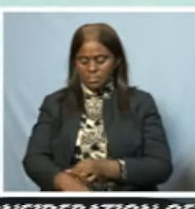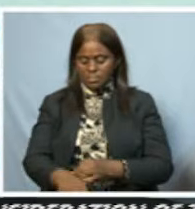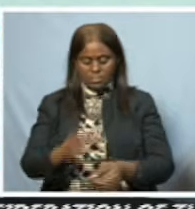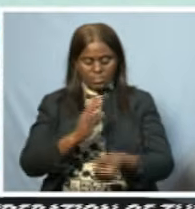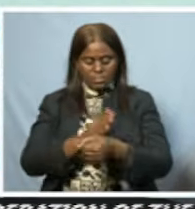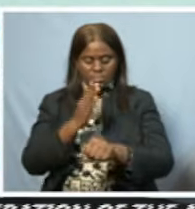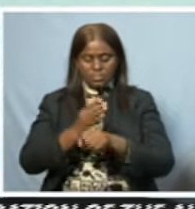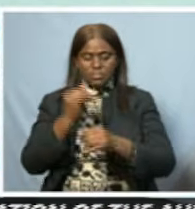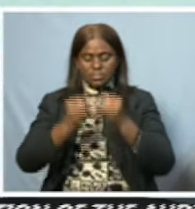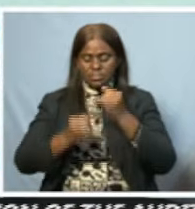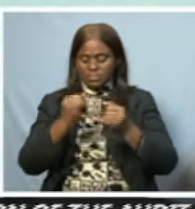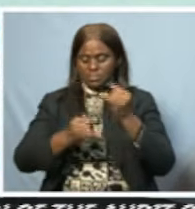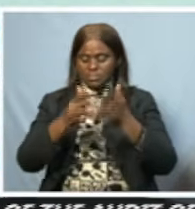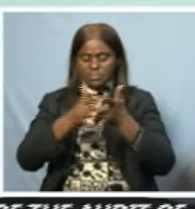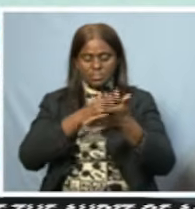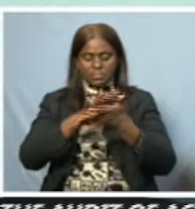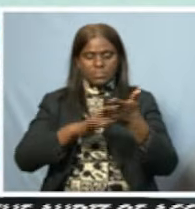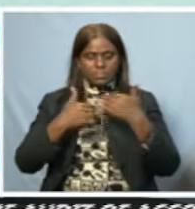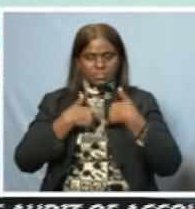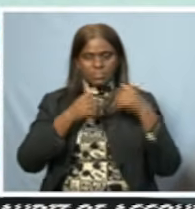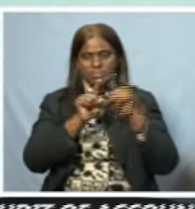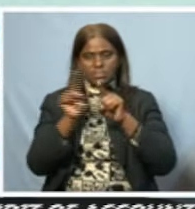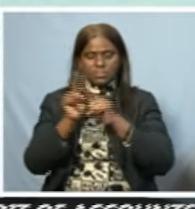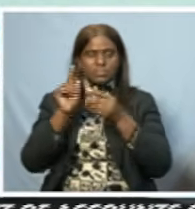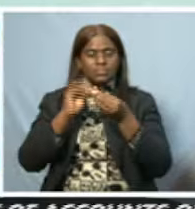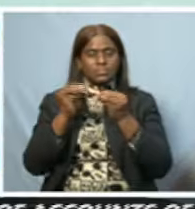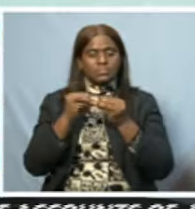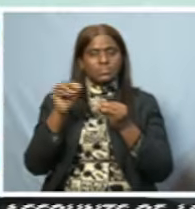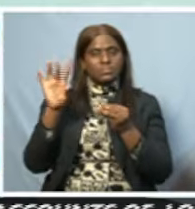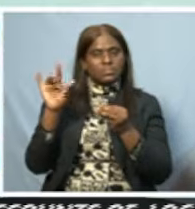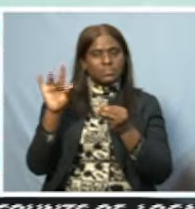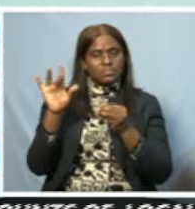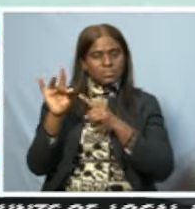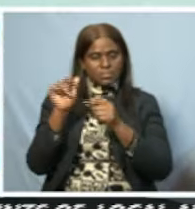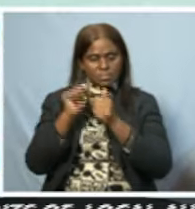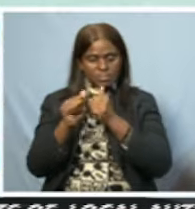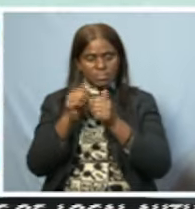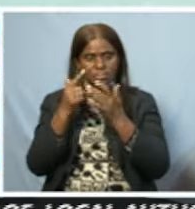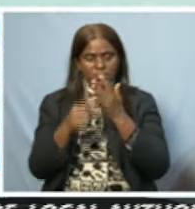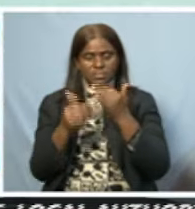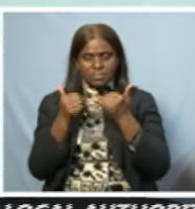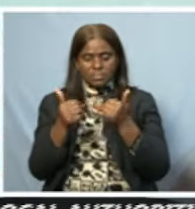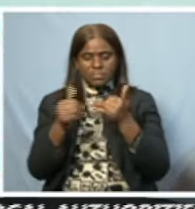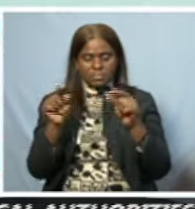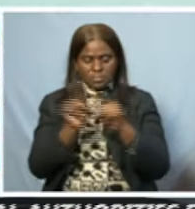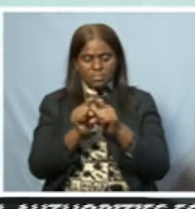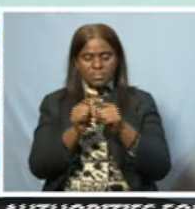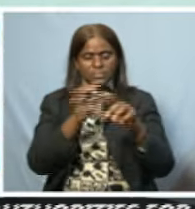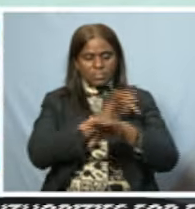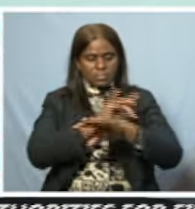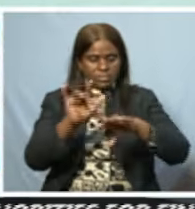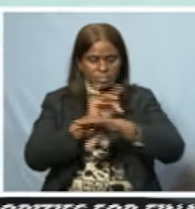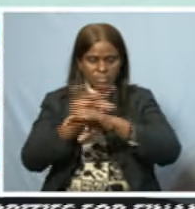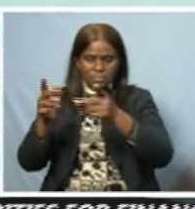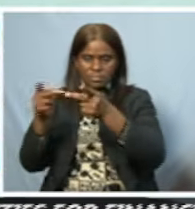after that table, there is also Appendix 18, which is vacant